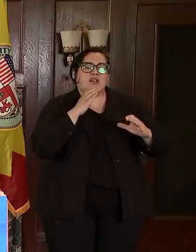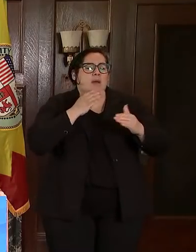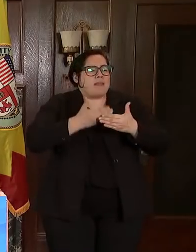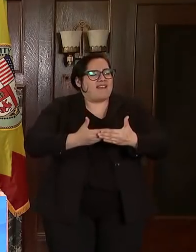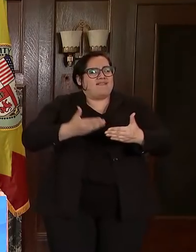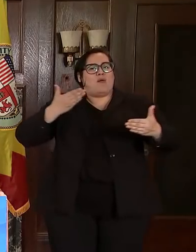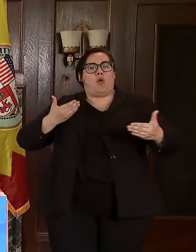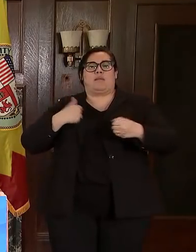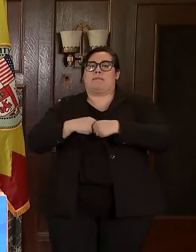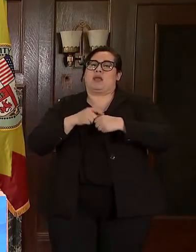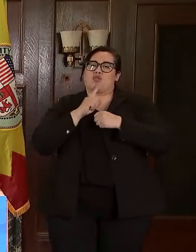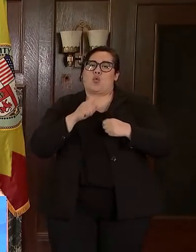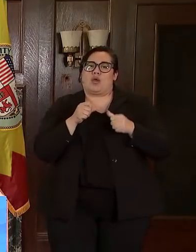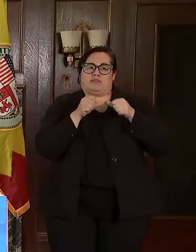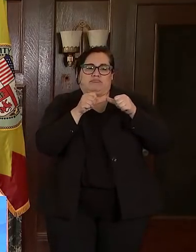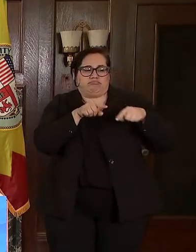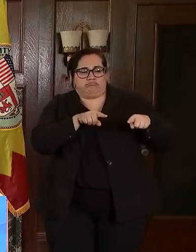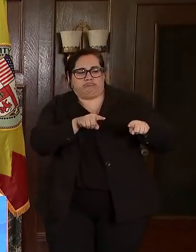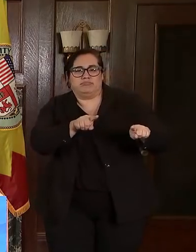sure we are. Thanks.